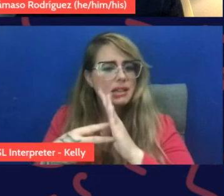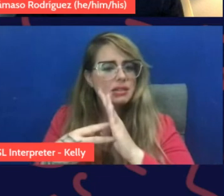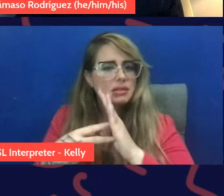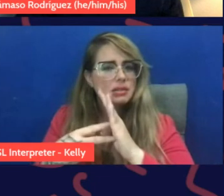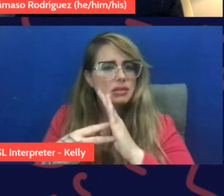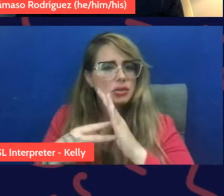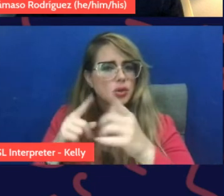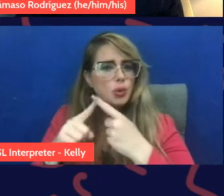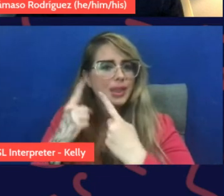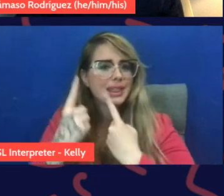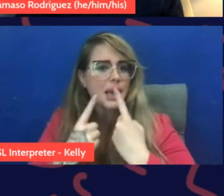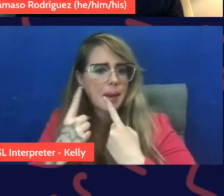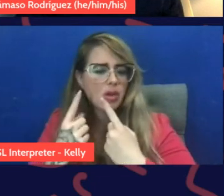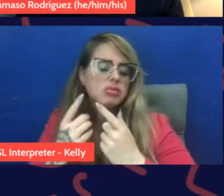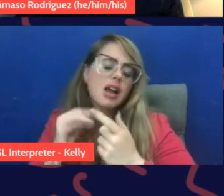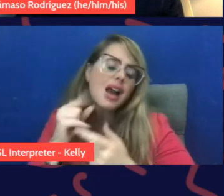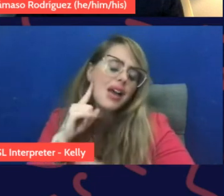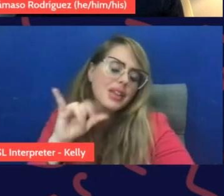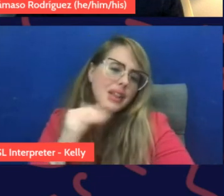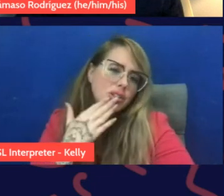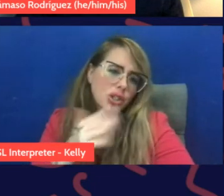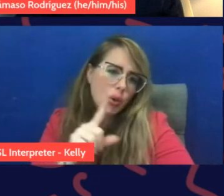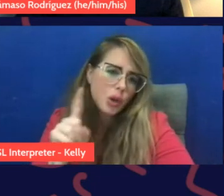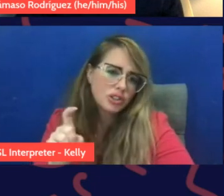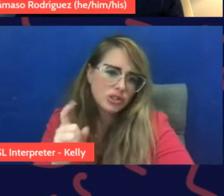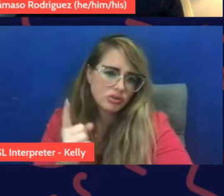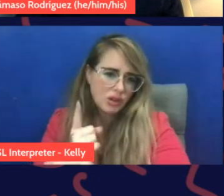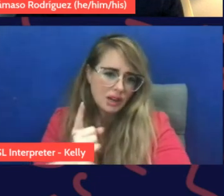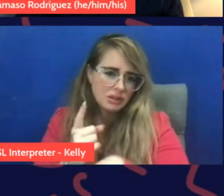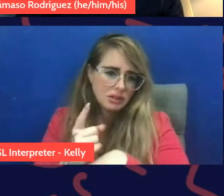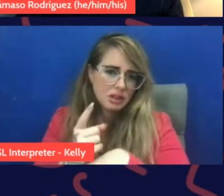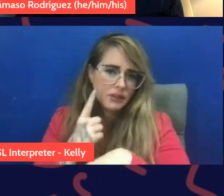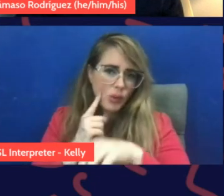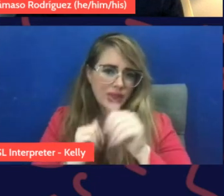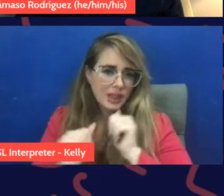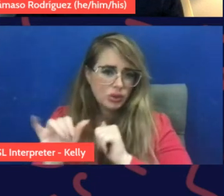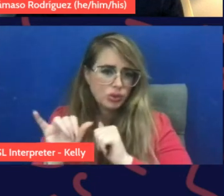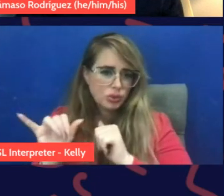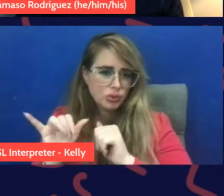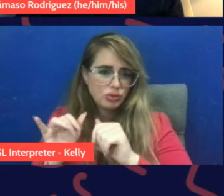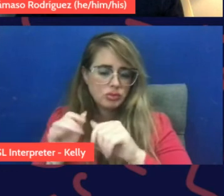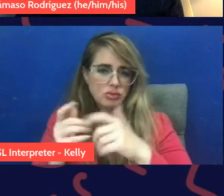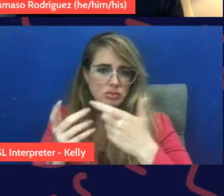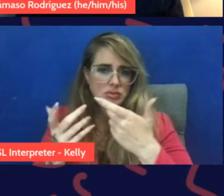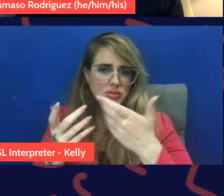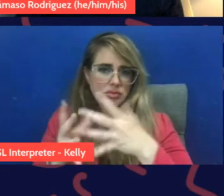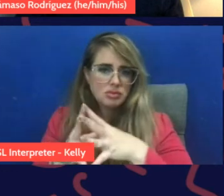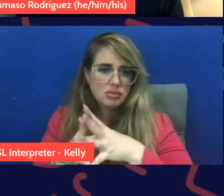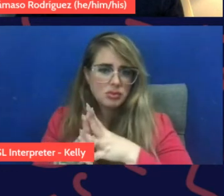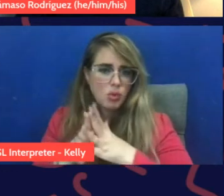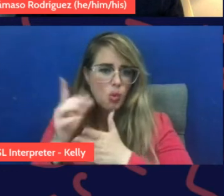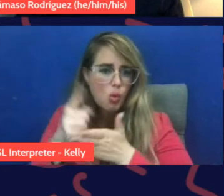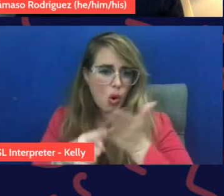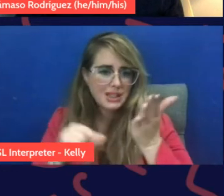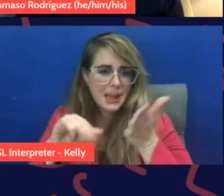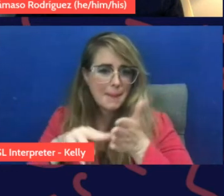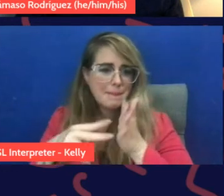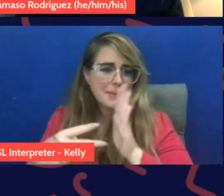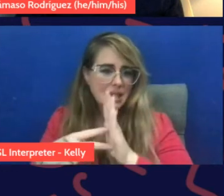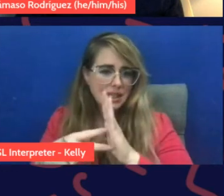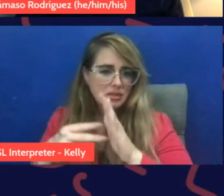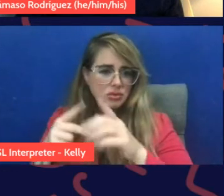think about, which I think is also a good question to ask, right, of theater too, and then theater we make, like what does it mean to